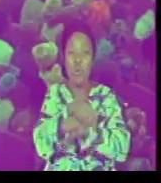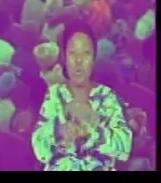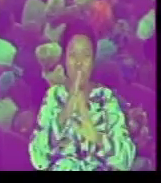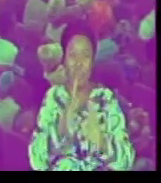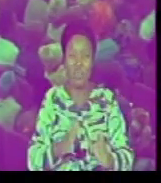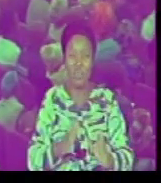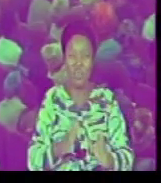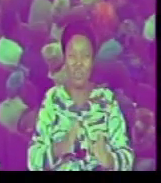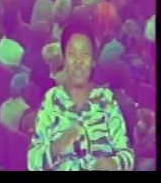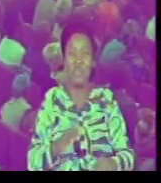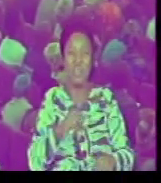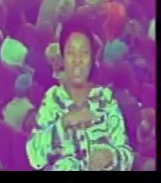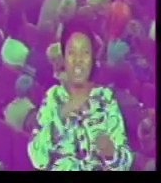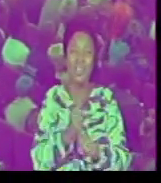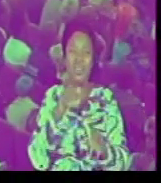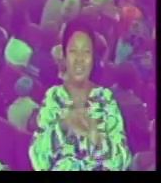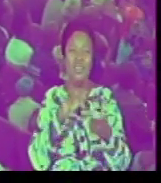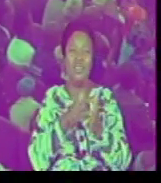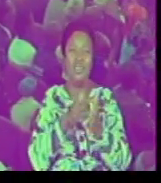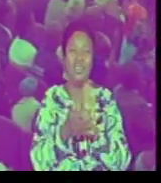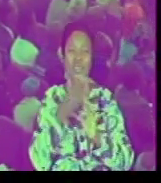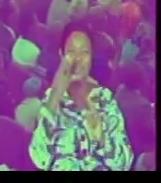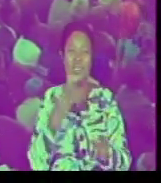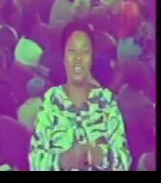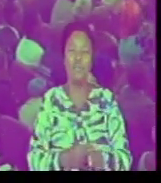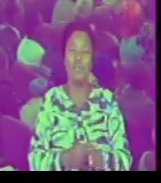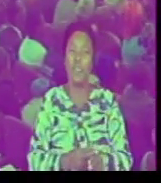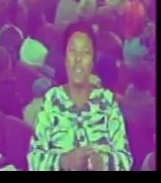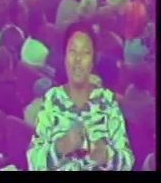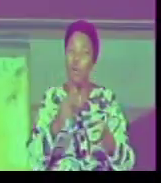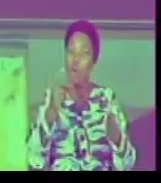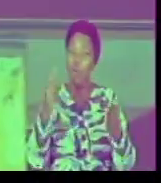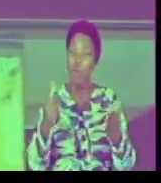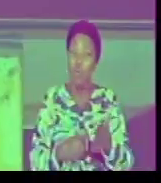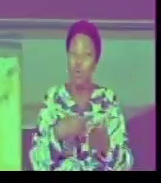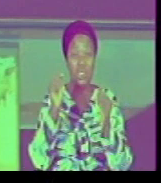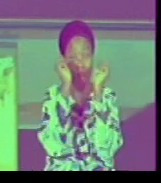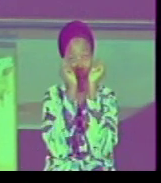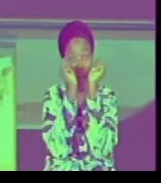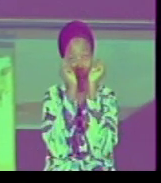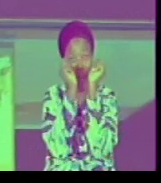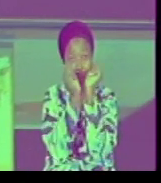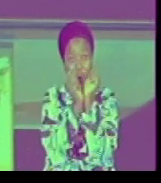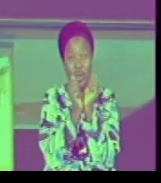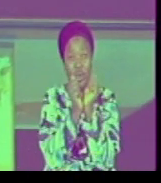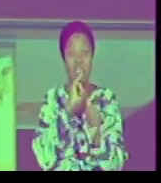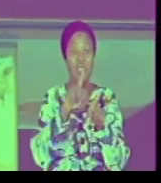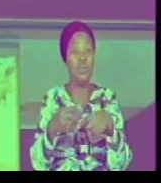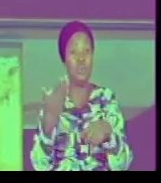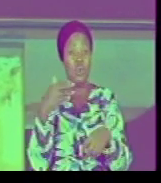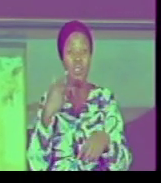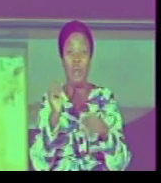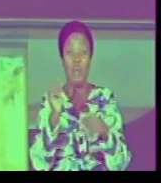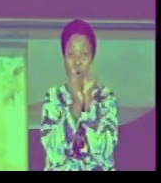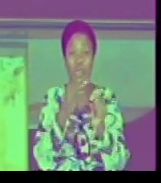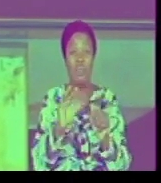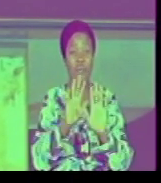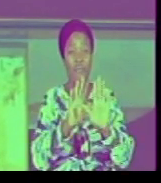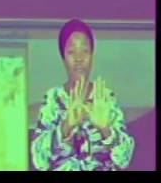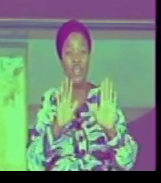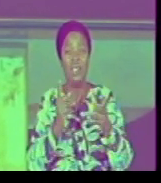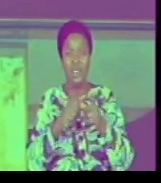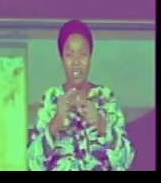Jesus' name. Once the bondage is gone, the bondage of fear, and you rise up,